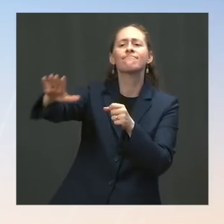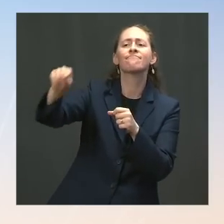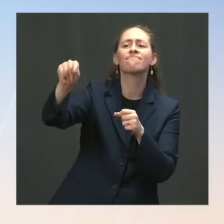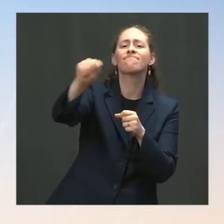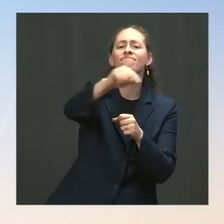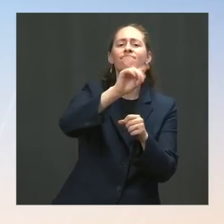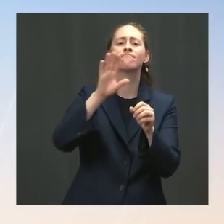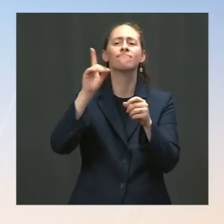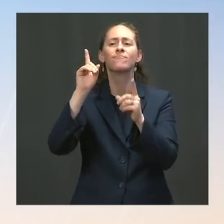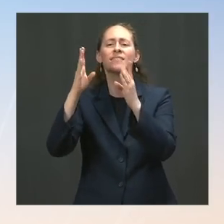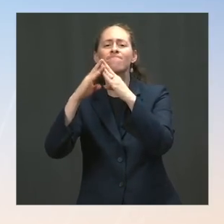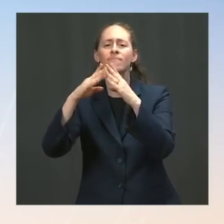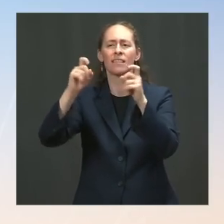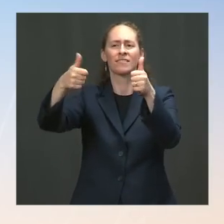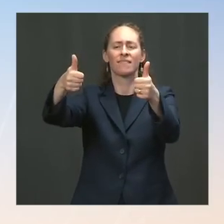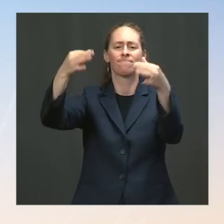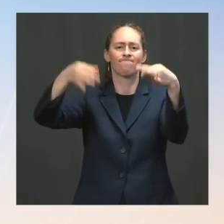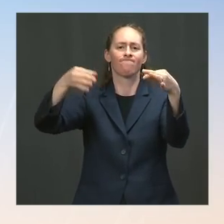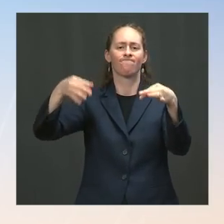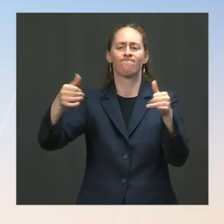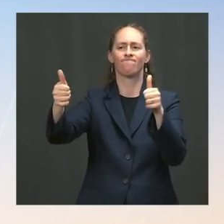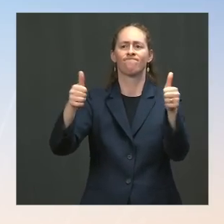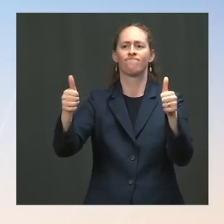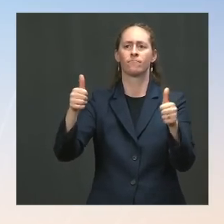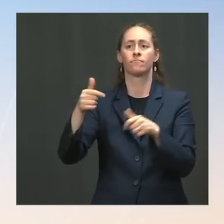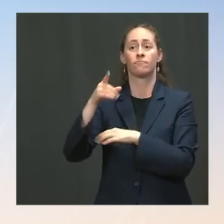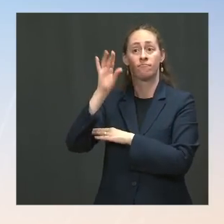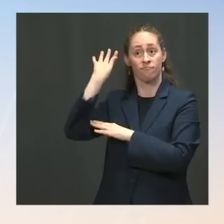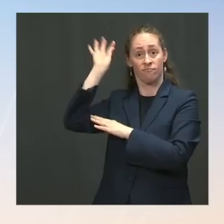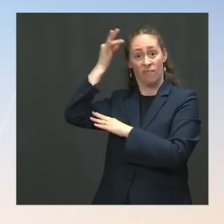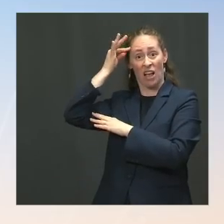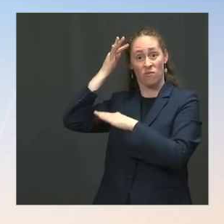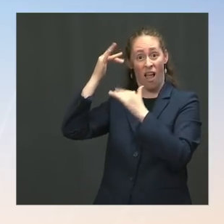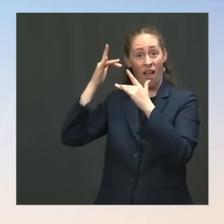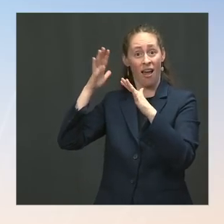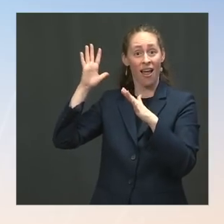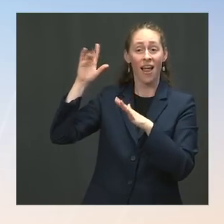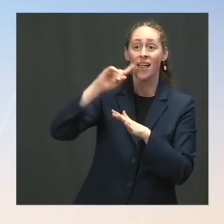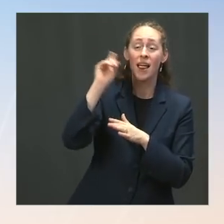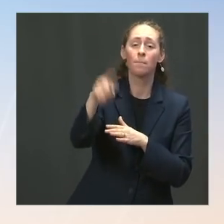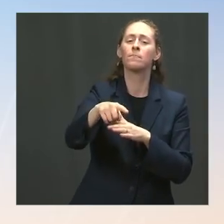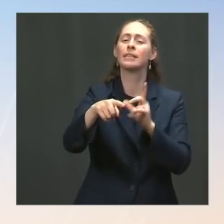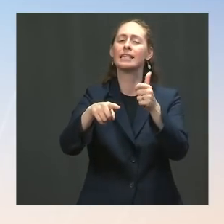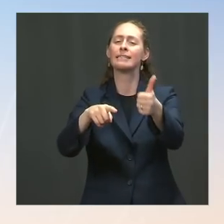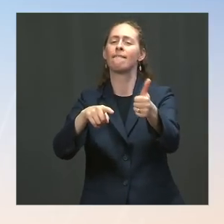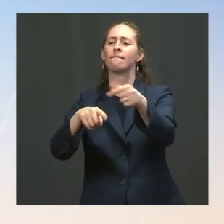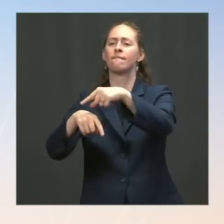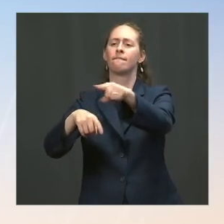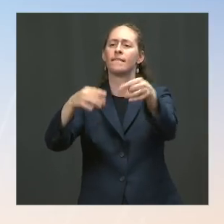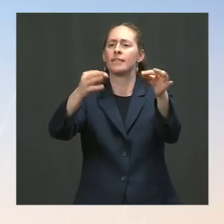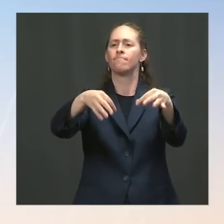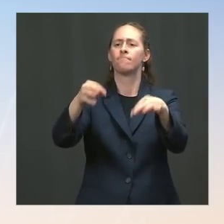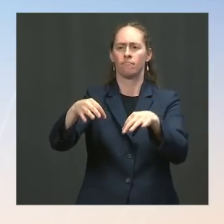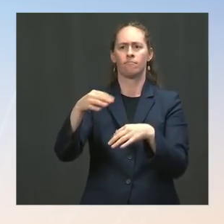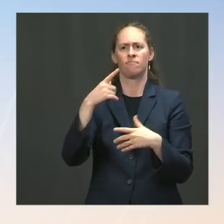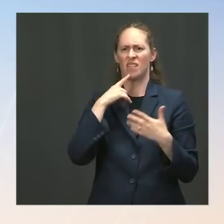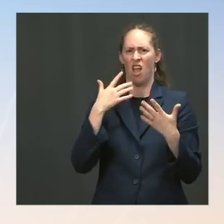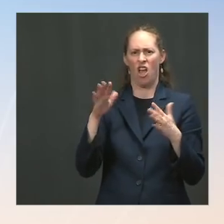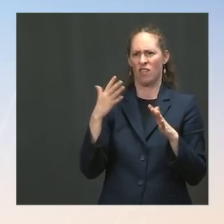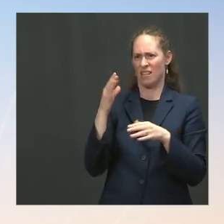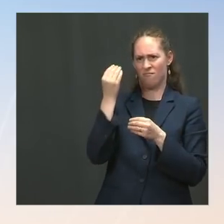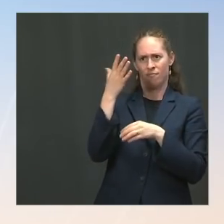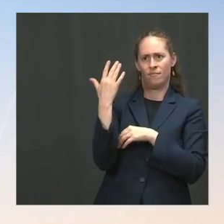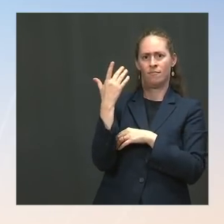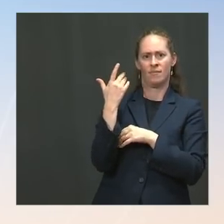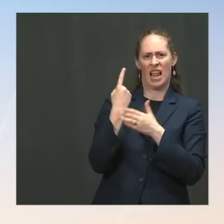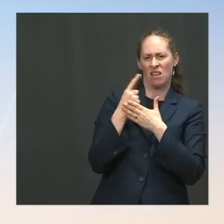from the federal government. It would be something that school districts would determine. But again, 90% of teachers as of a week or so ago were vaccinated, which